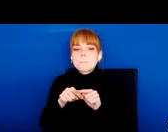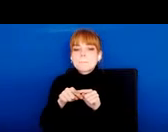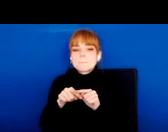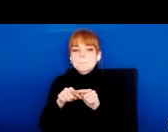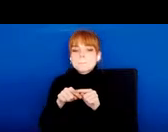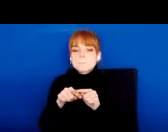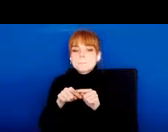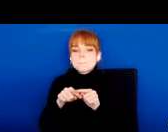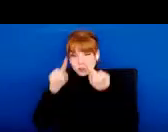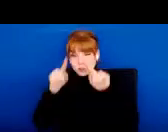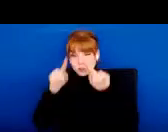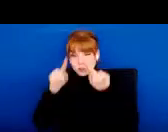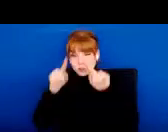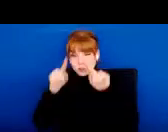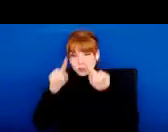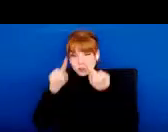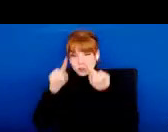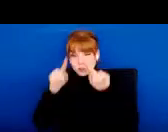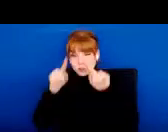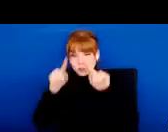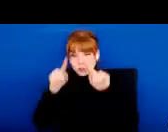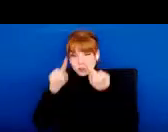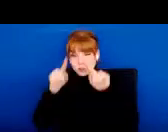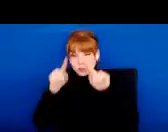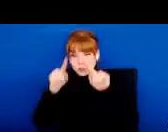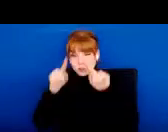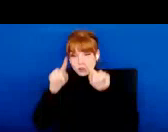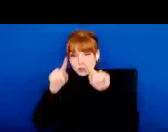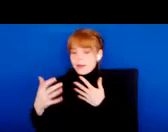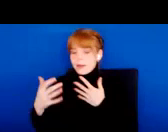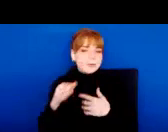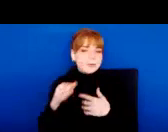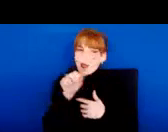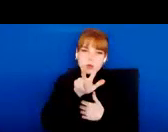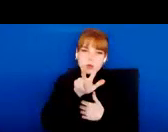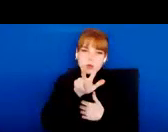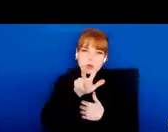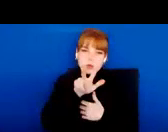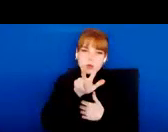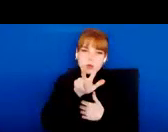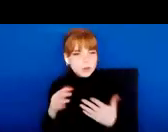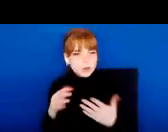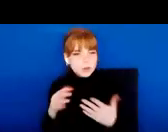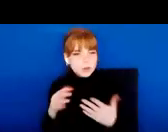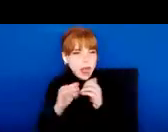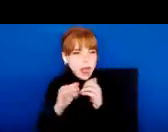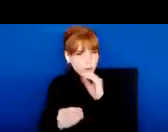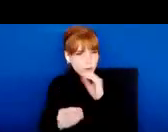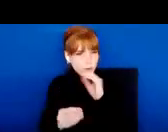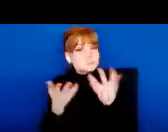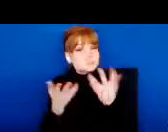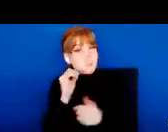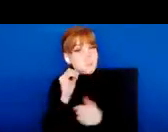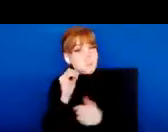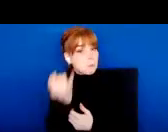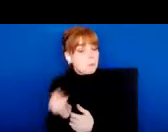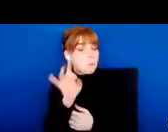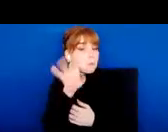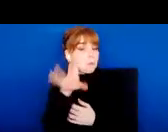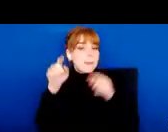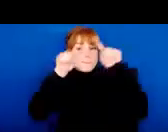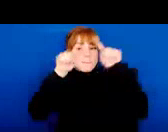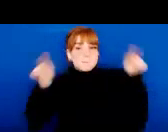3:1 contrast with the gray background. So how can I address this? Well, one thing you could do maybe is add a border for icons